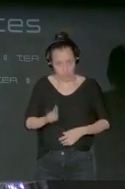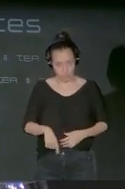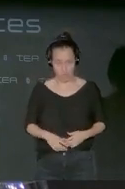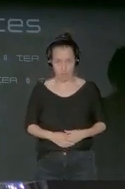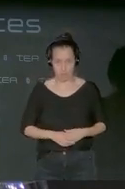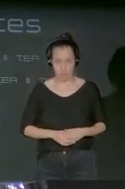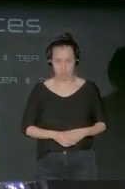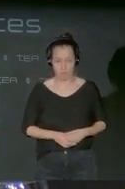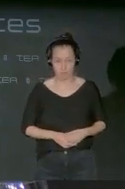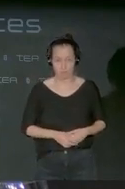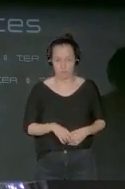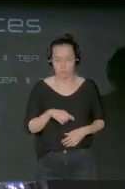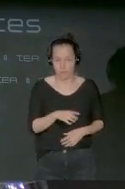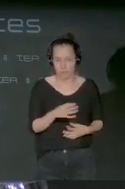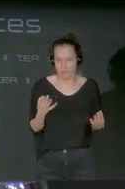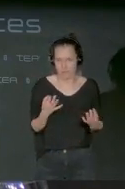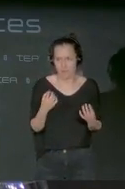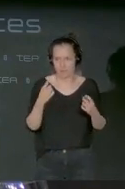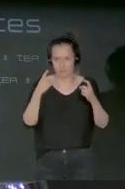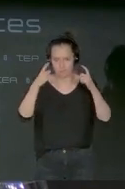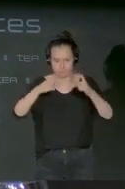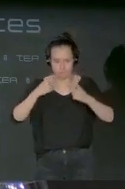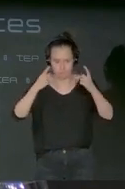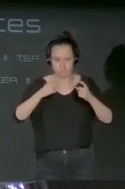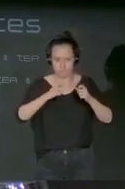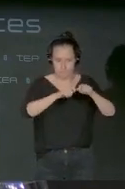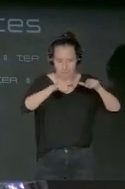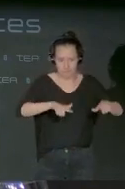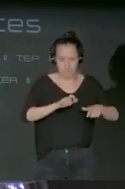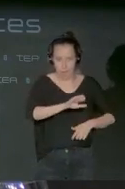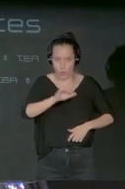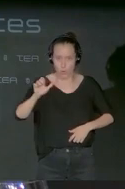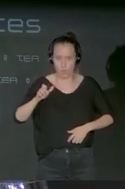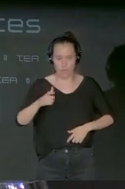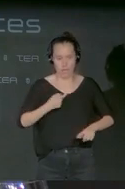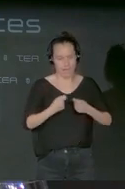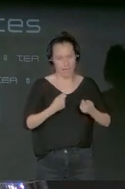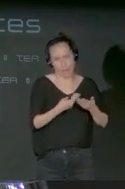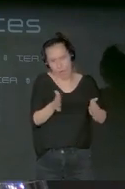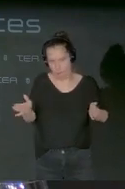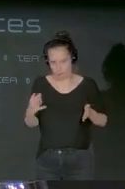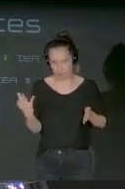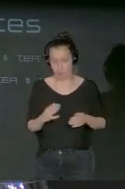well. And the last one is access to data. And that is increasingly important part of the